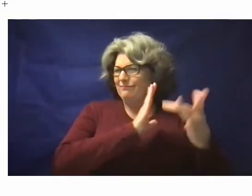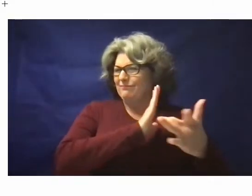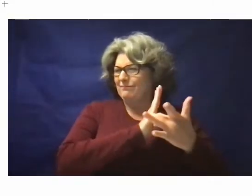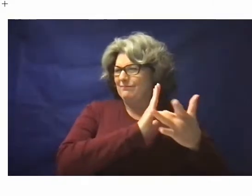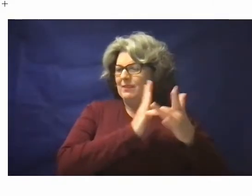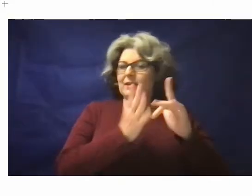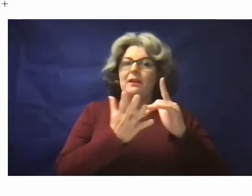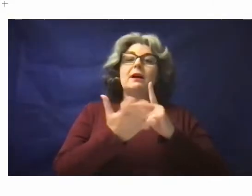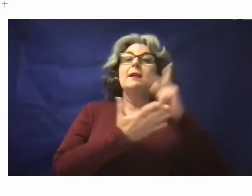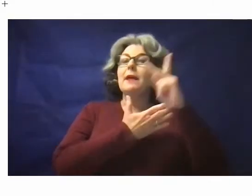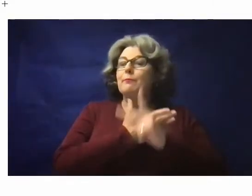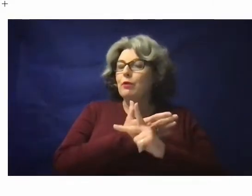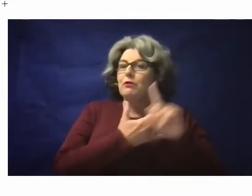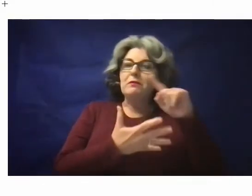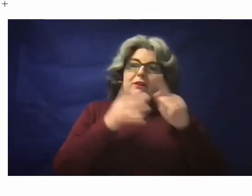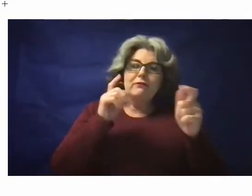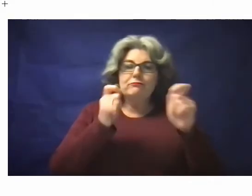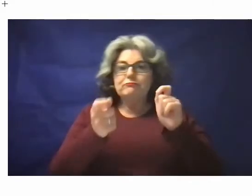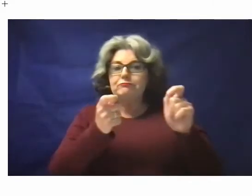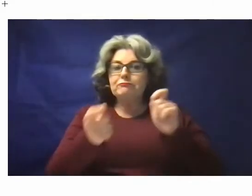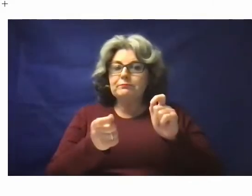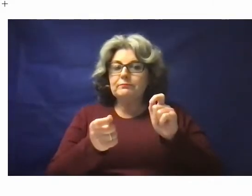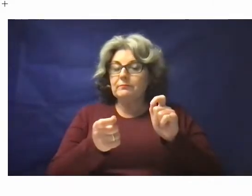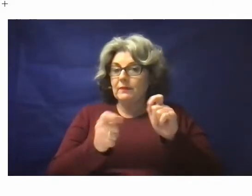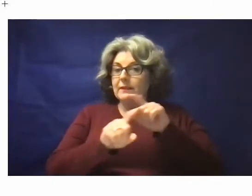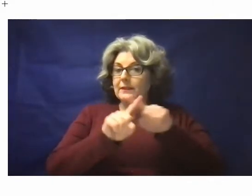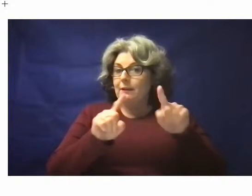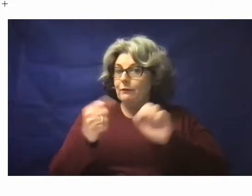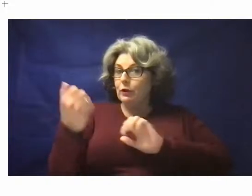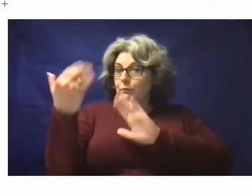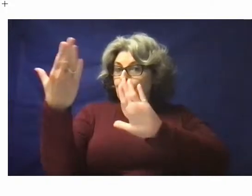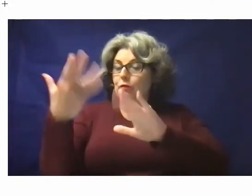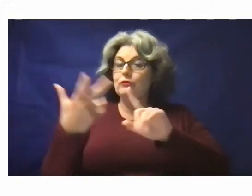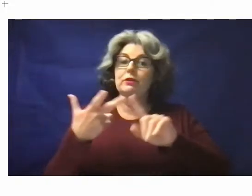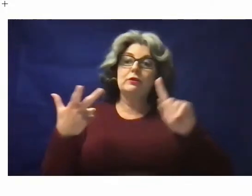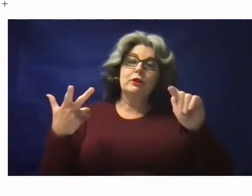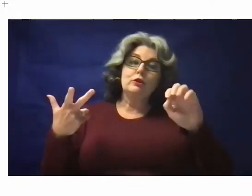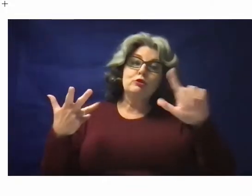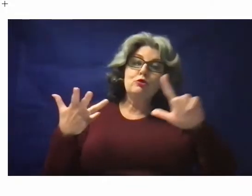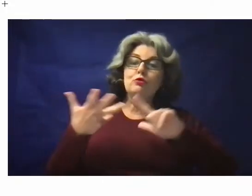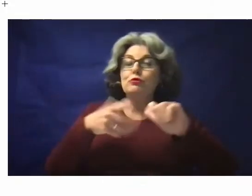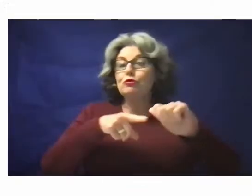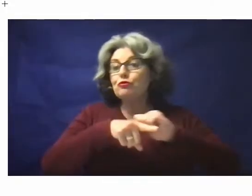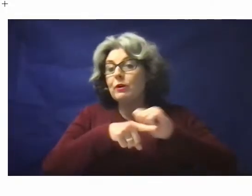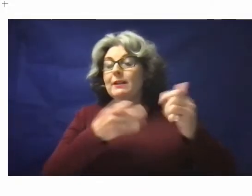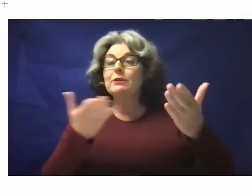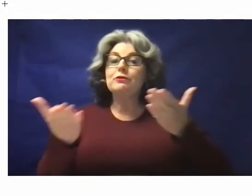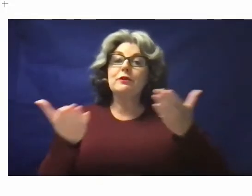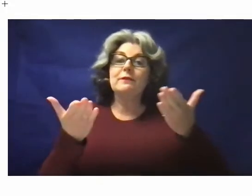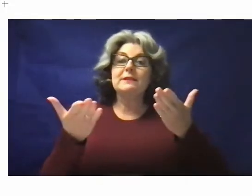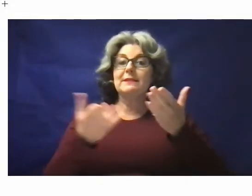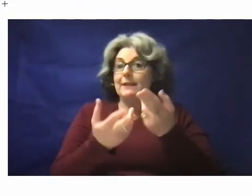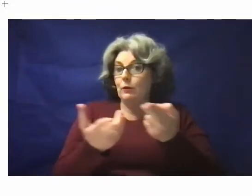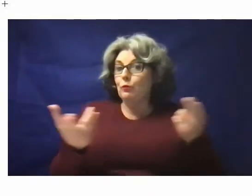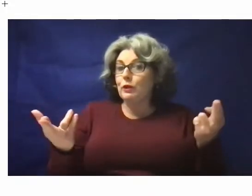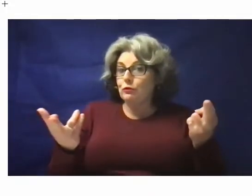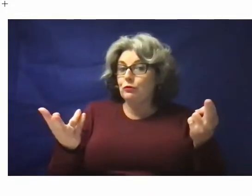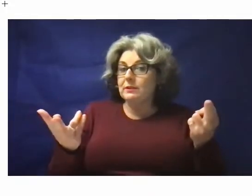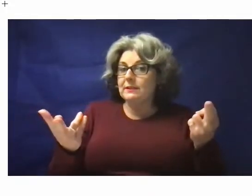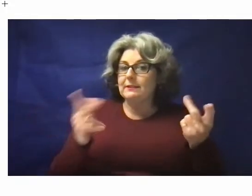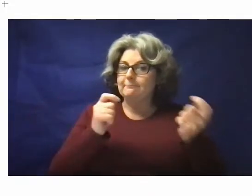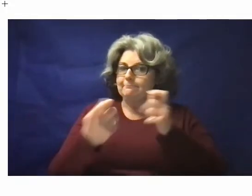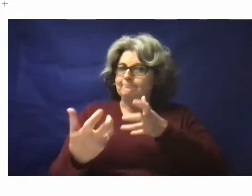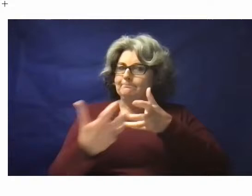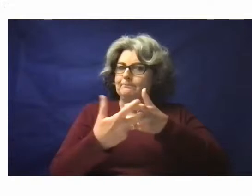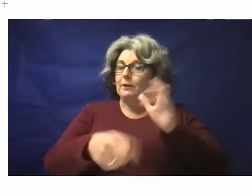wide range of adaptations, alternate approaches, tools, training, services, resources, and adaptive